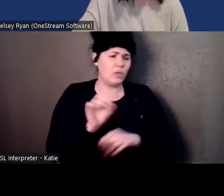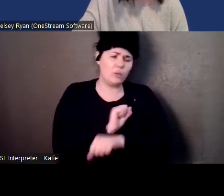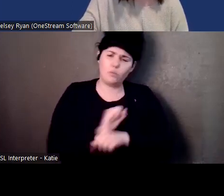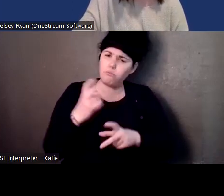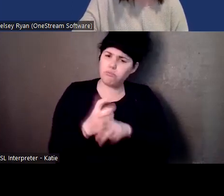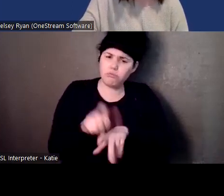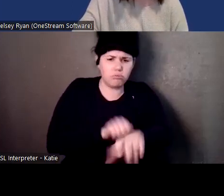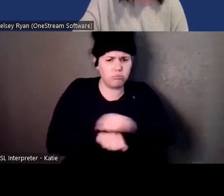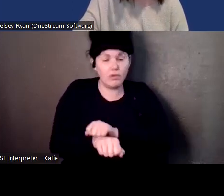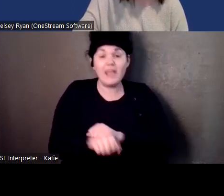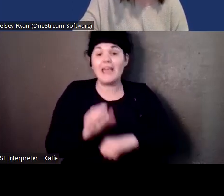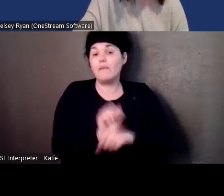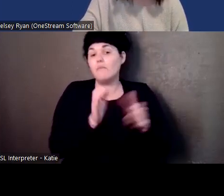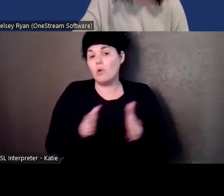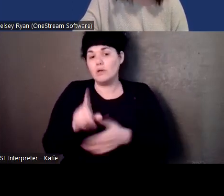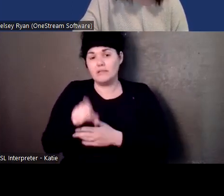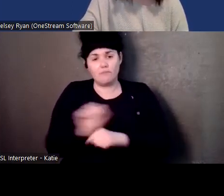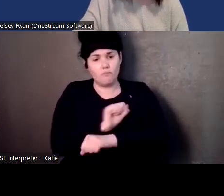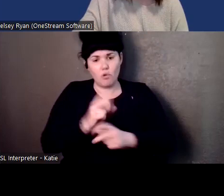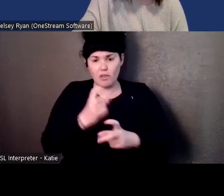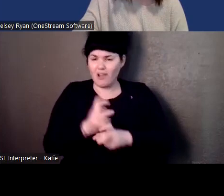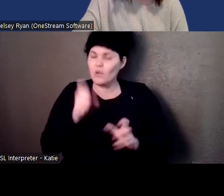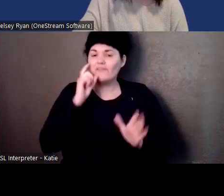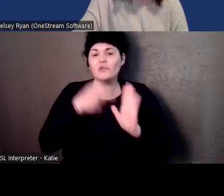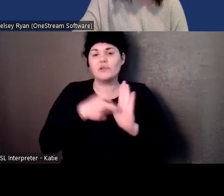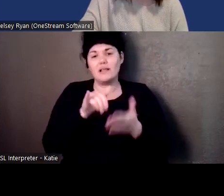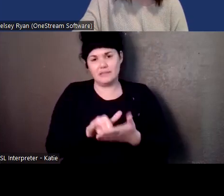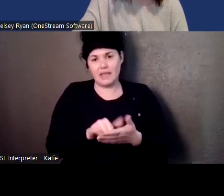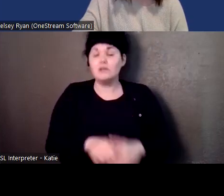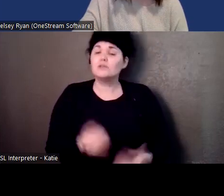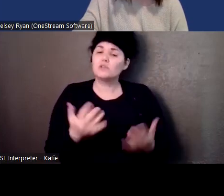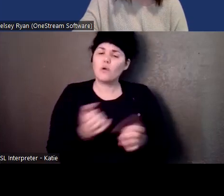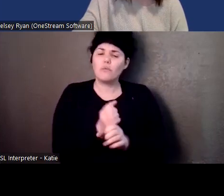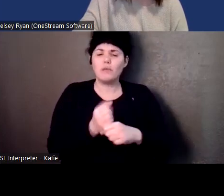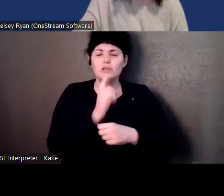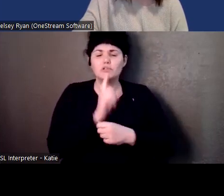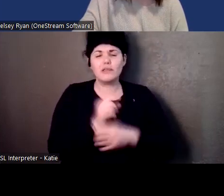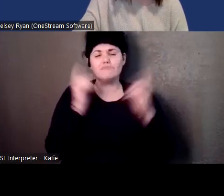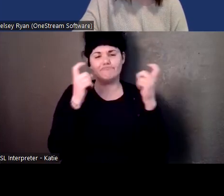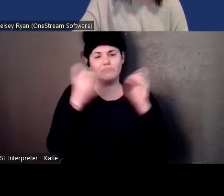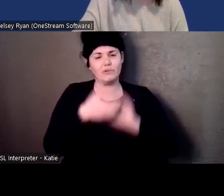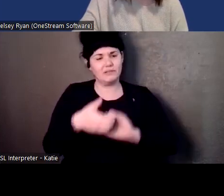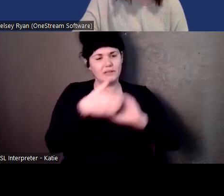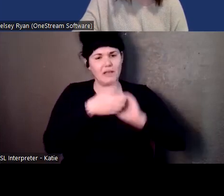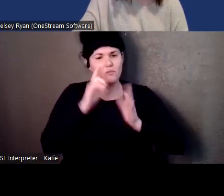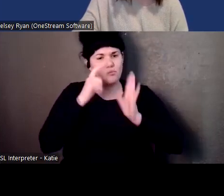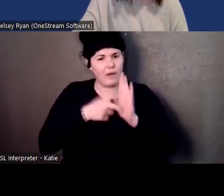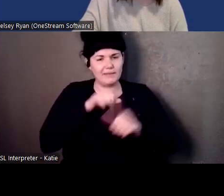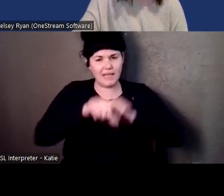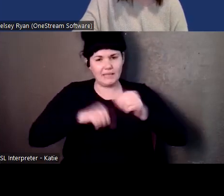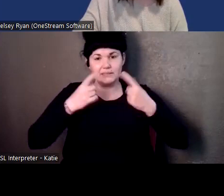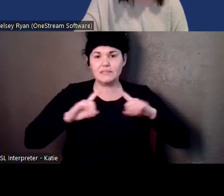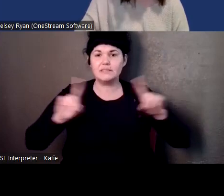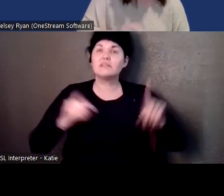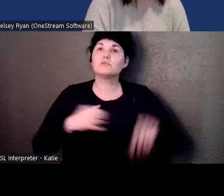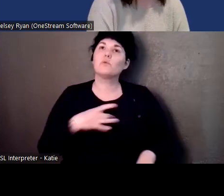acknowledge that. And so at the end of the day, you want to stop and celebrate together and mark the occasion, mark the successes. We like to get together and blow